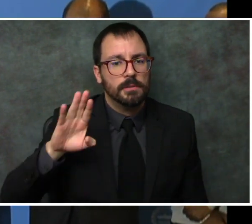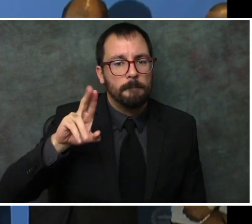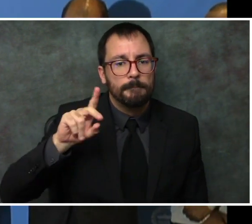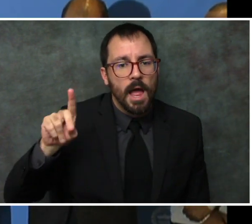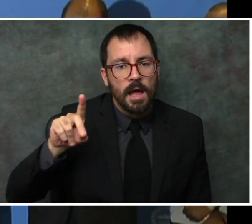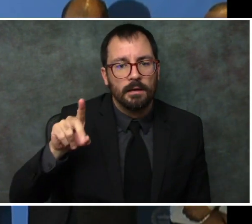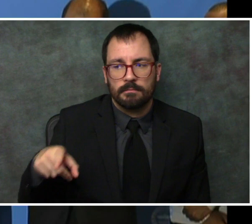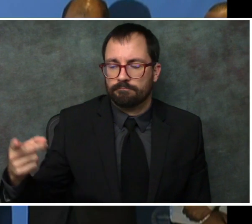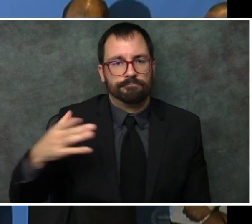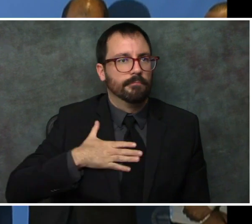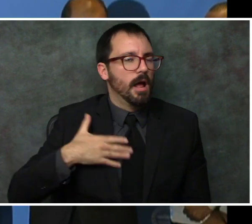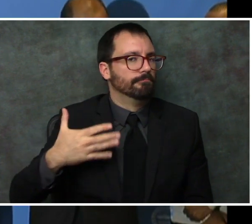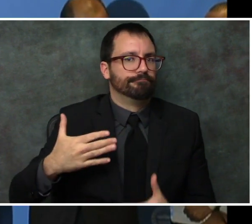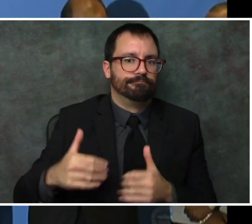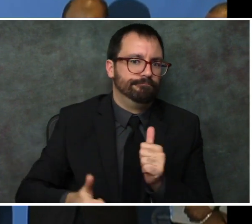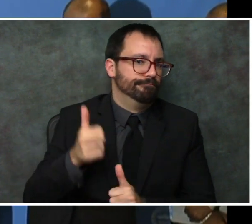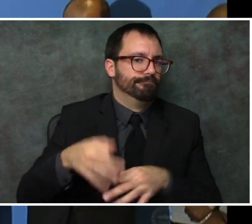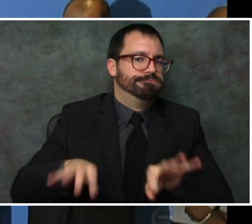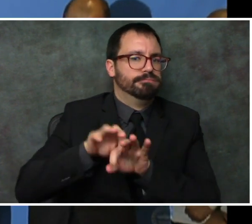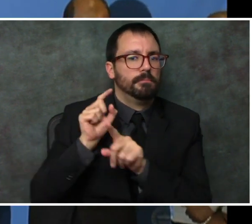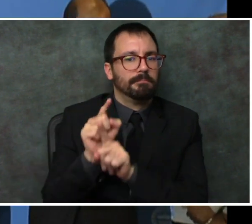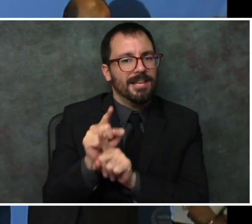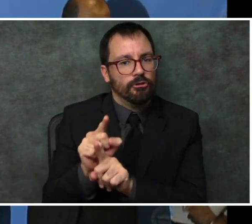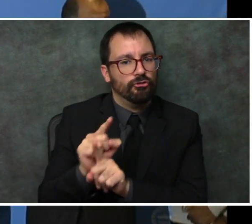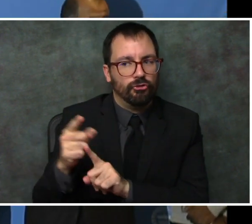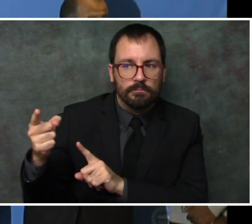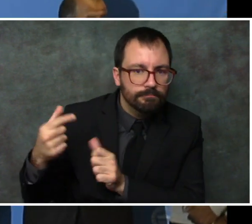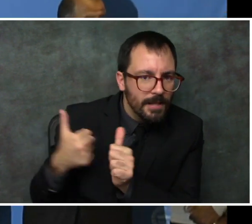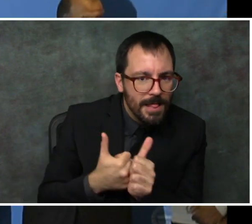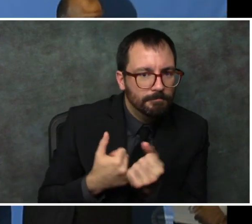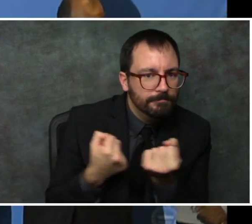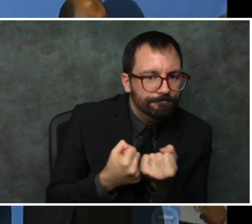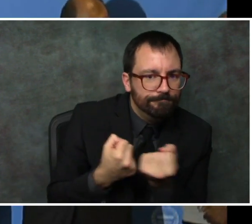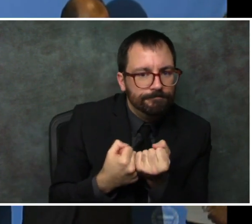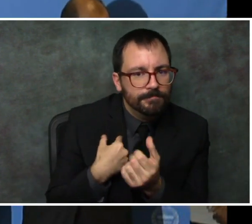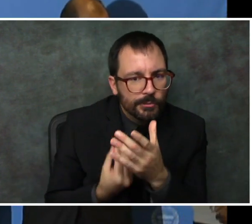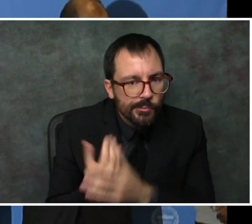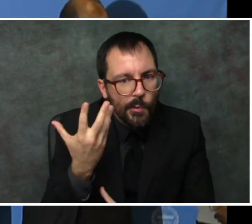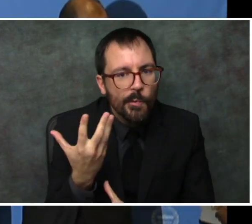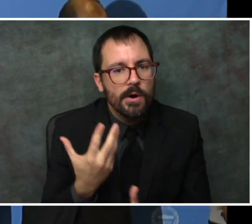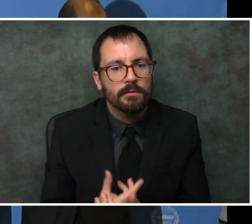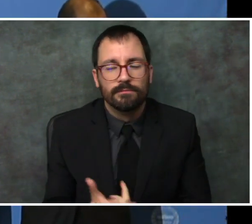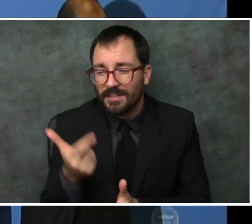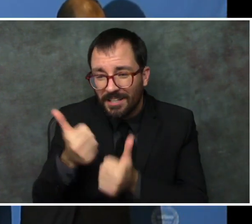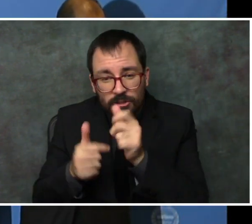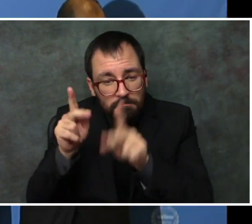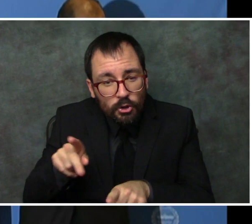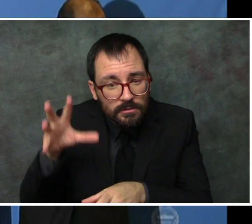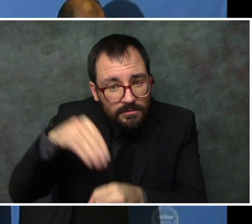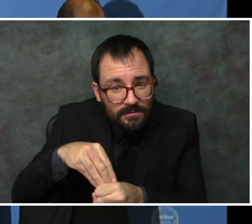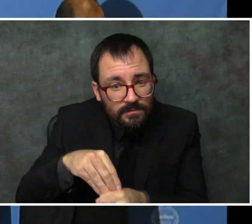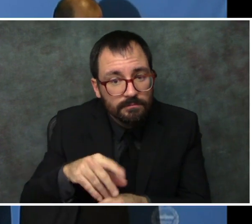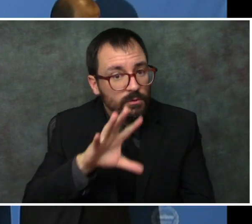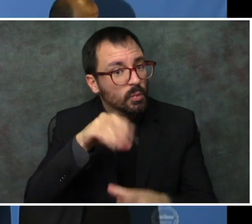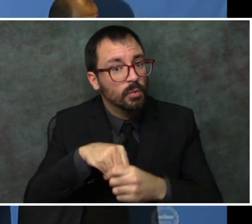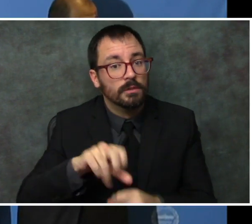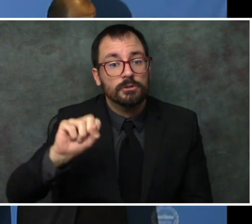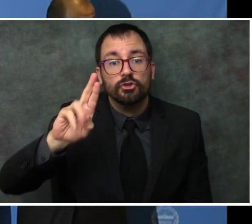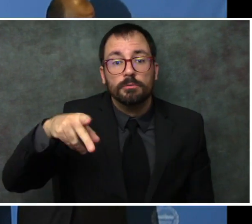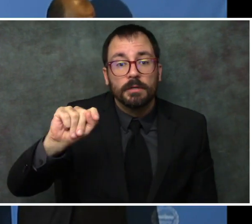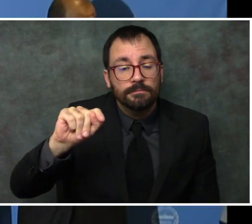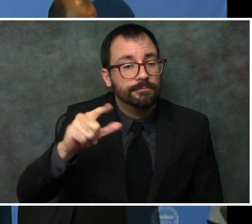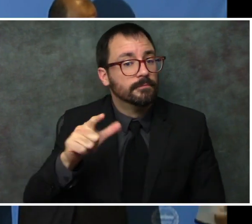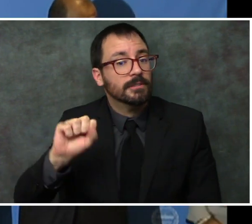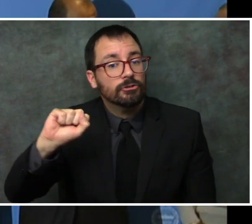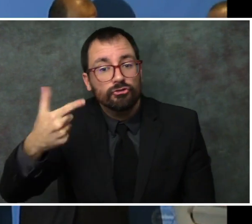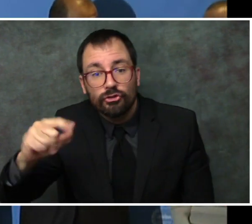Superintendent White and Sergeant Crispin. What you see here before you are proud representatives of the